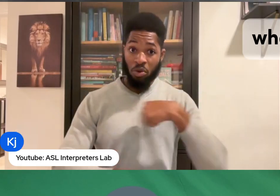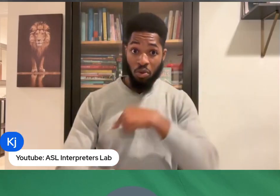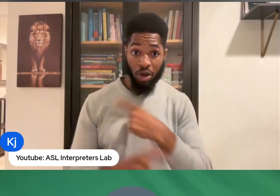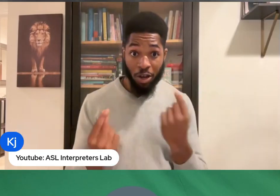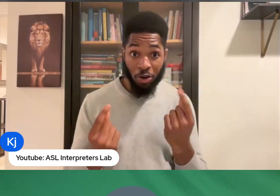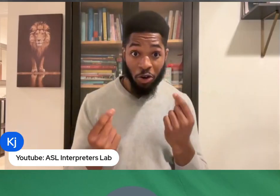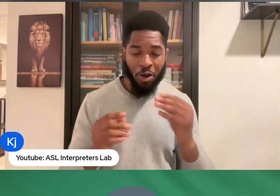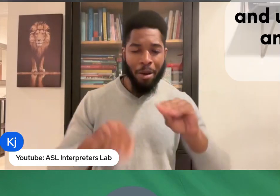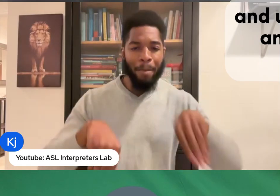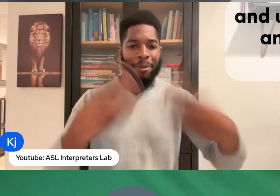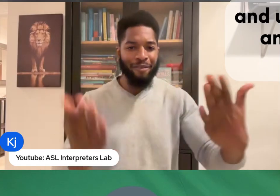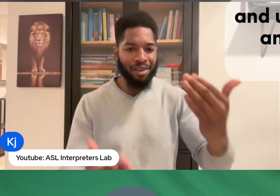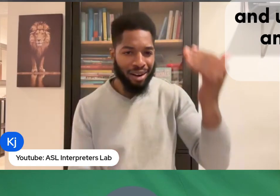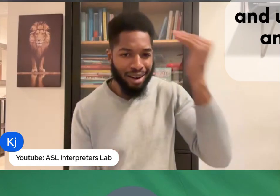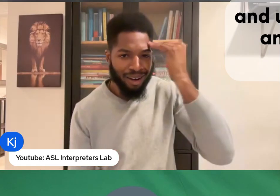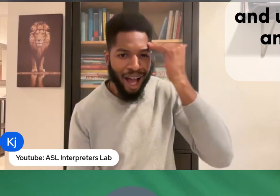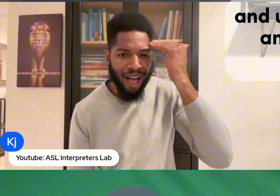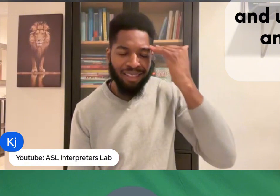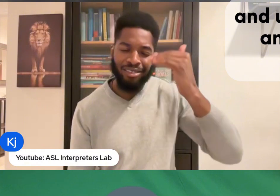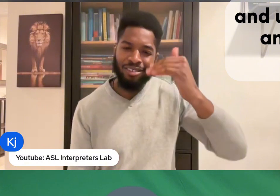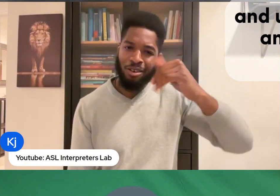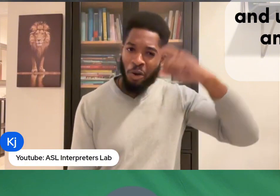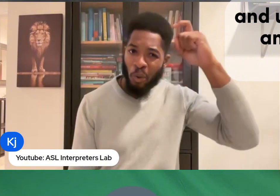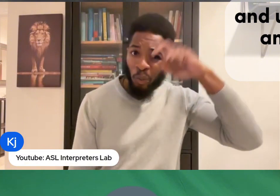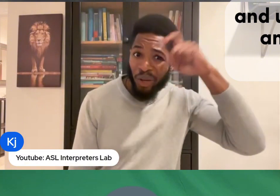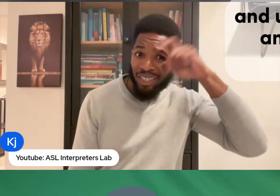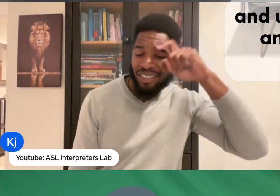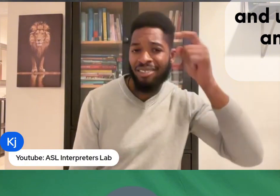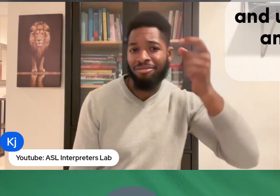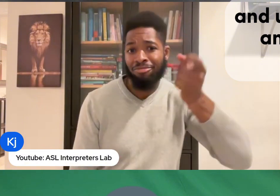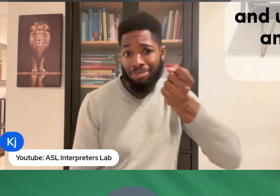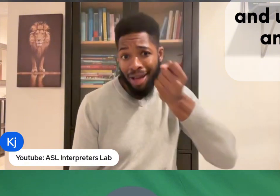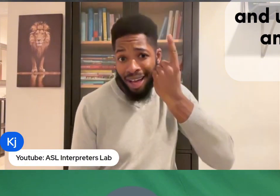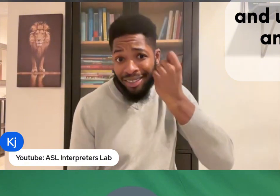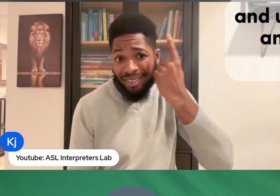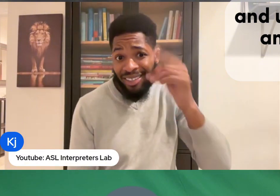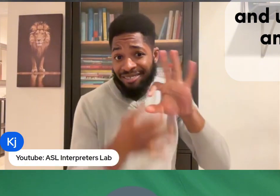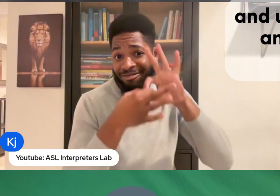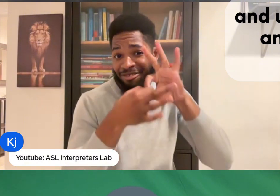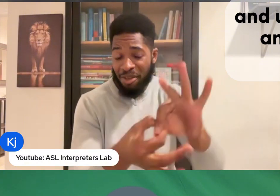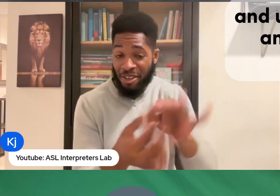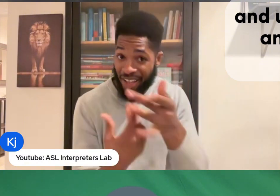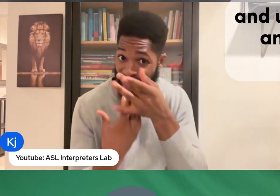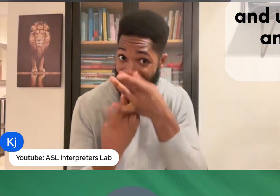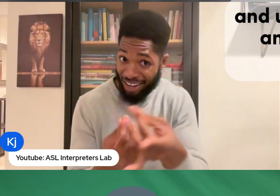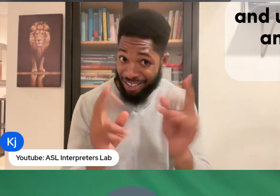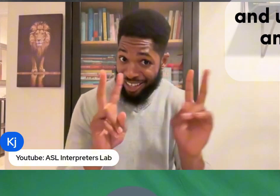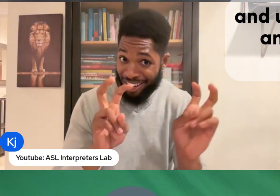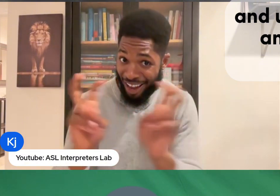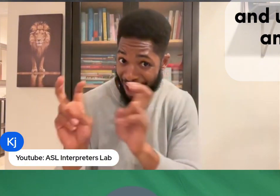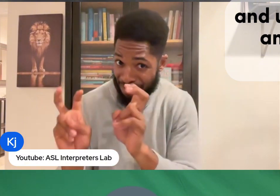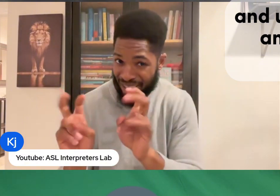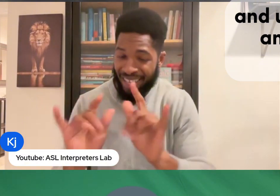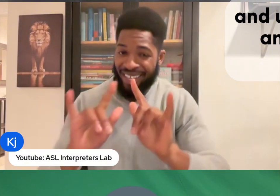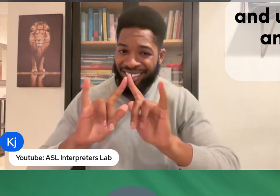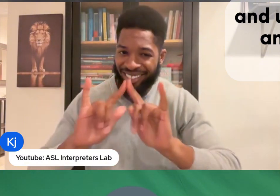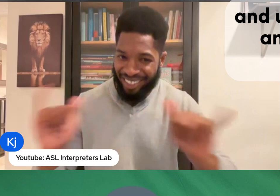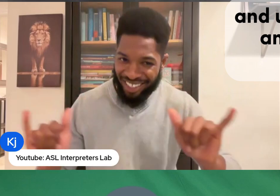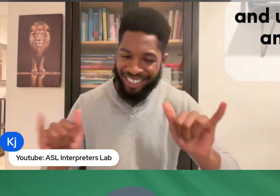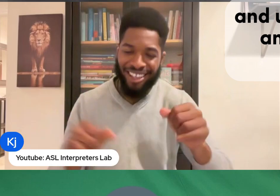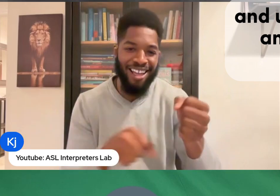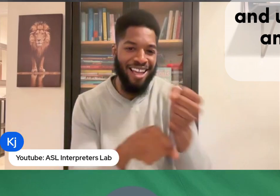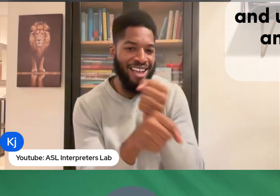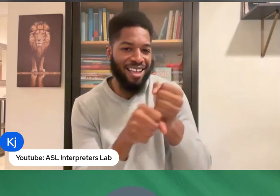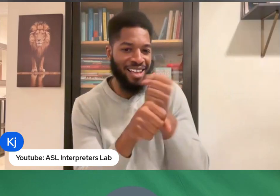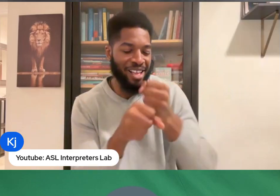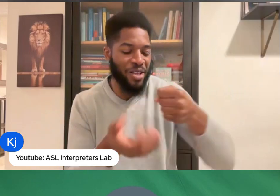knowledge, wisdom, and understanding on intriguing and exciting topics all over